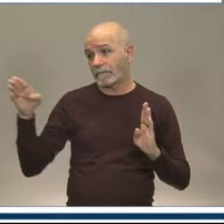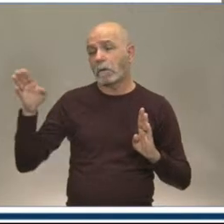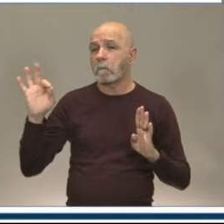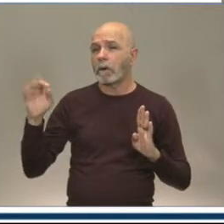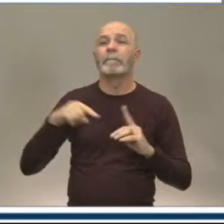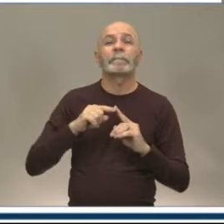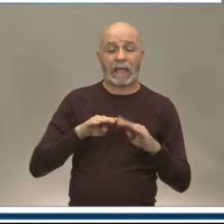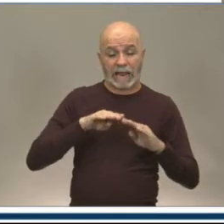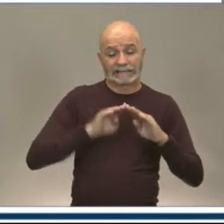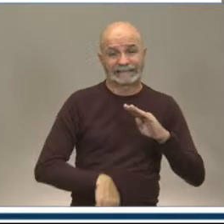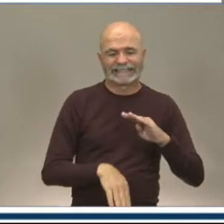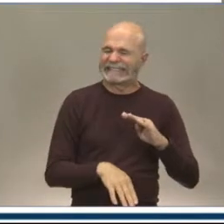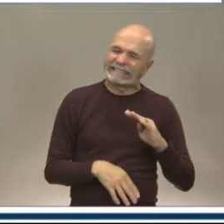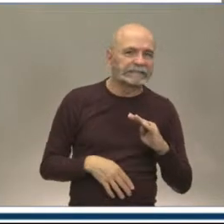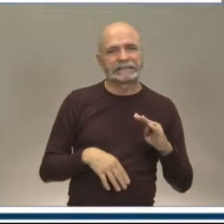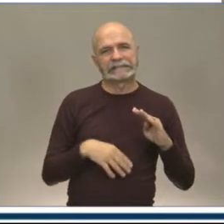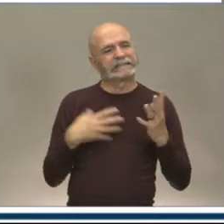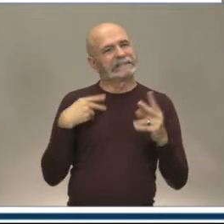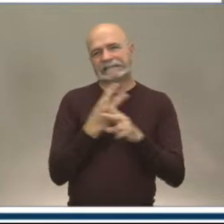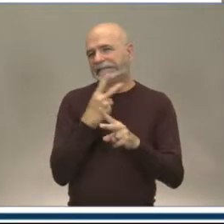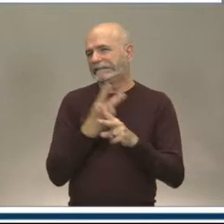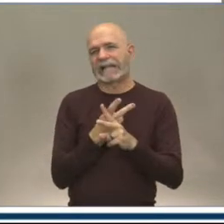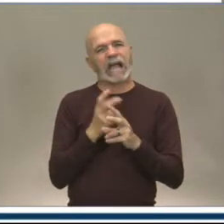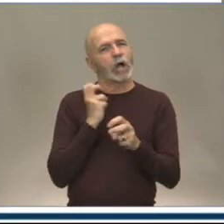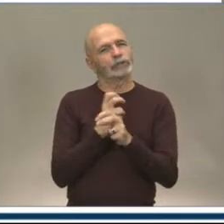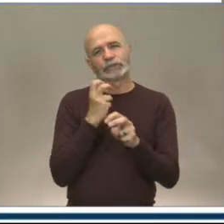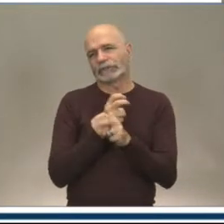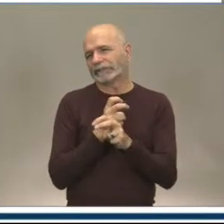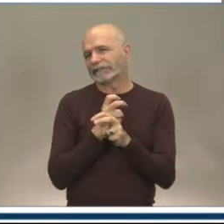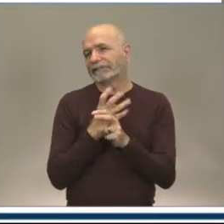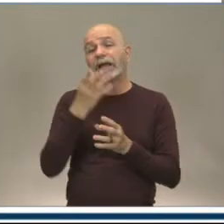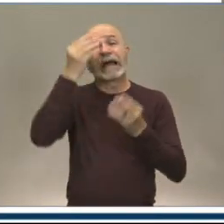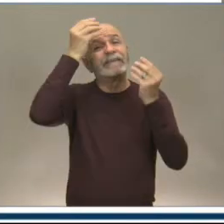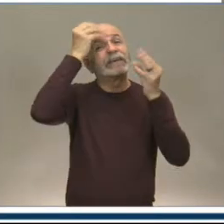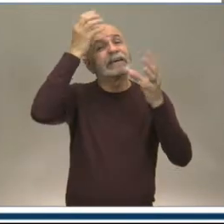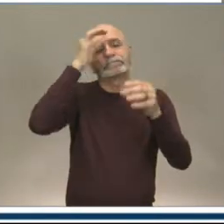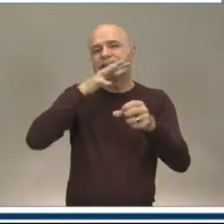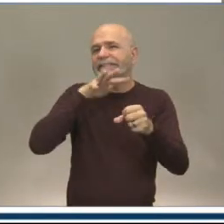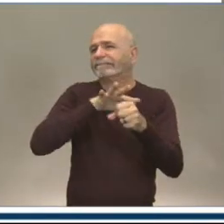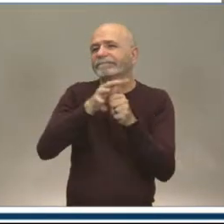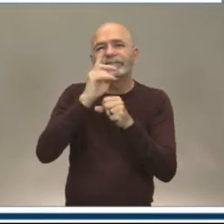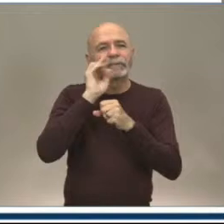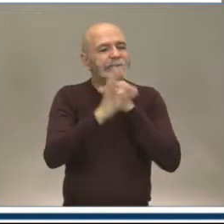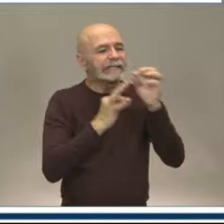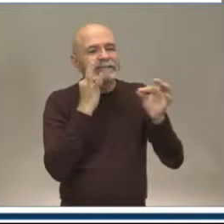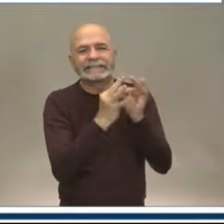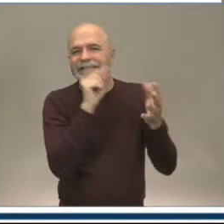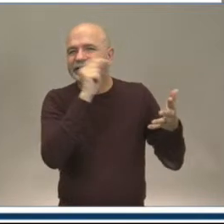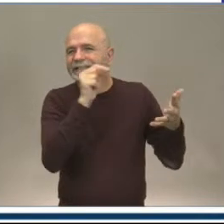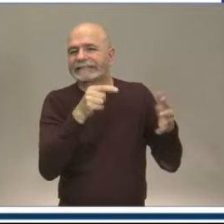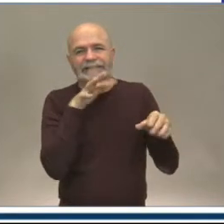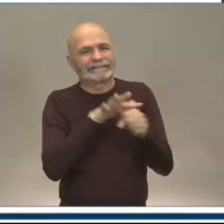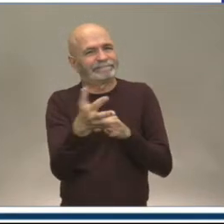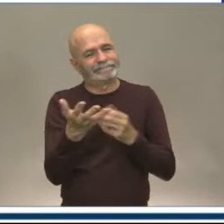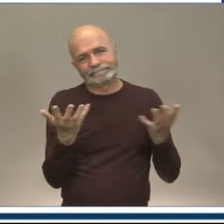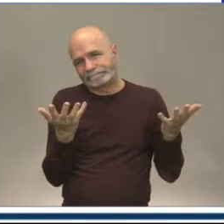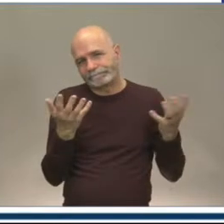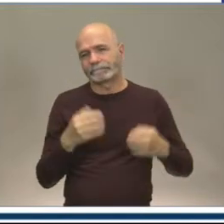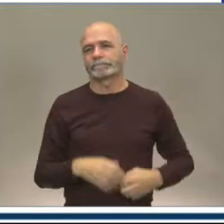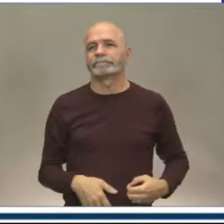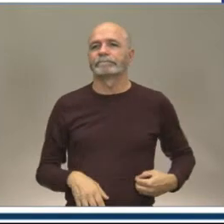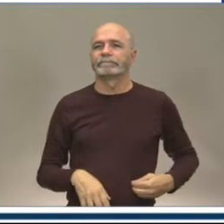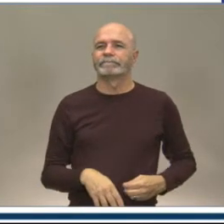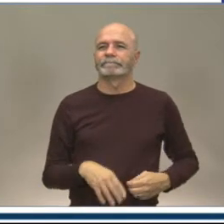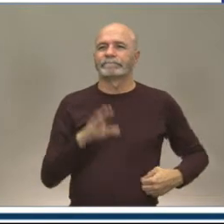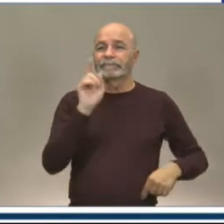timeline at all yet from Health Canada on that because data hasn't been submitted. The clinical trials are still ongoing. Just to follow up, the before